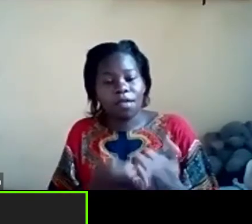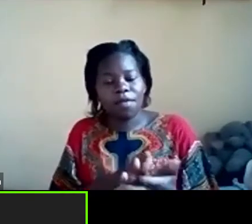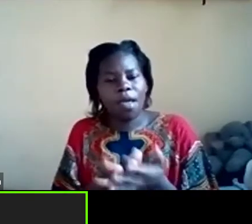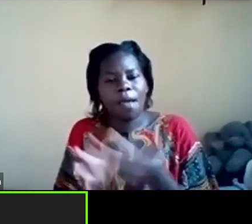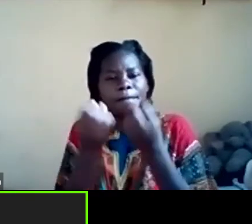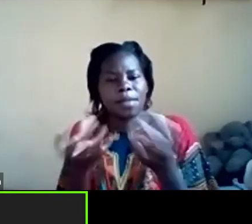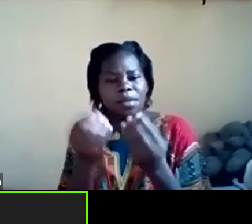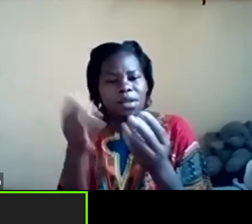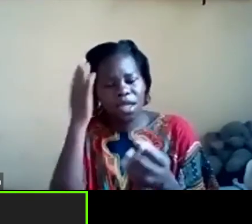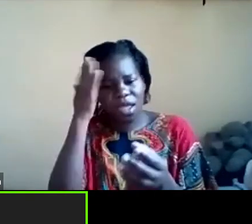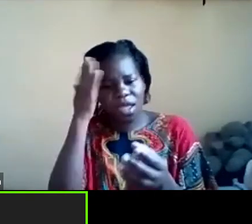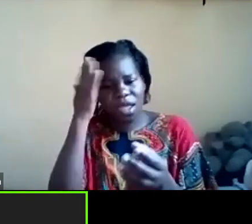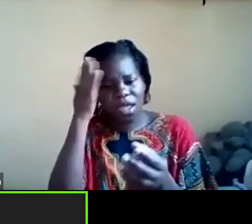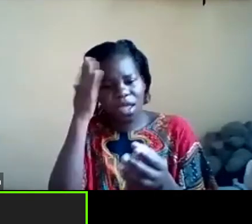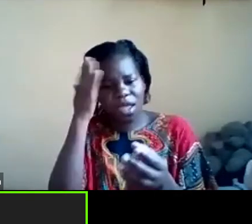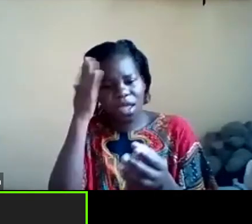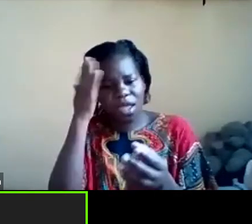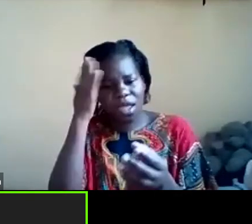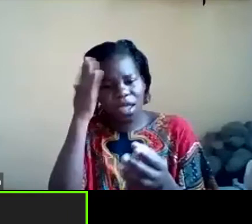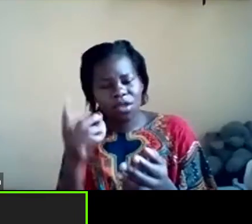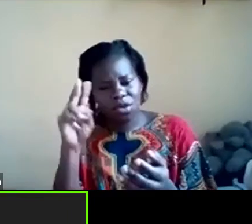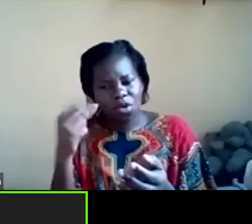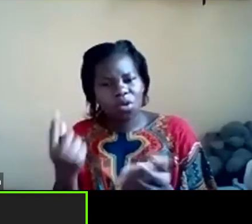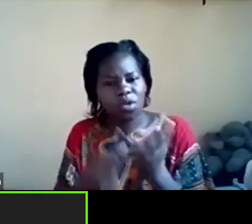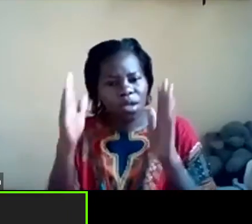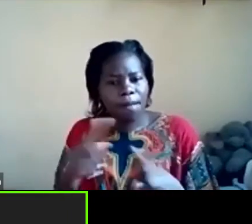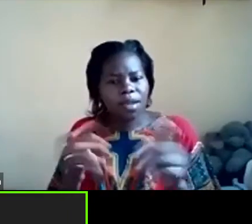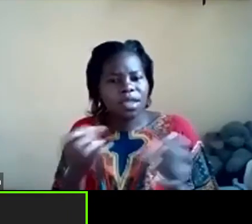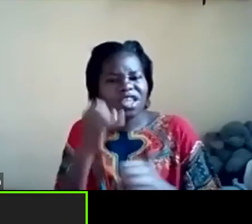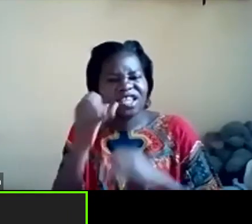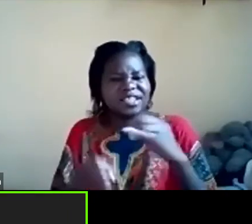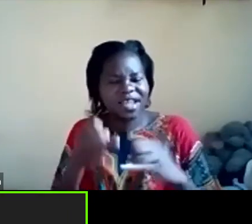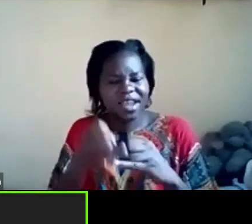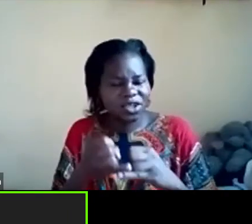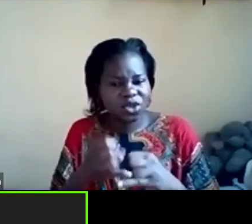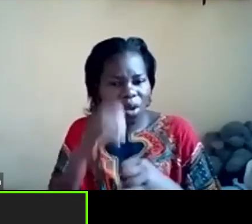not necessarily Ugandans, but I know there are many international